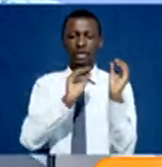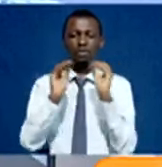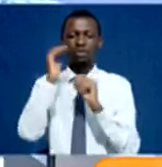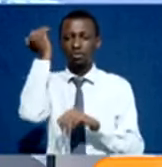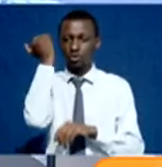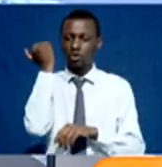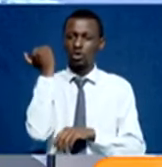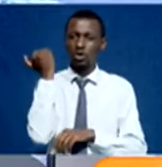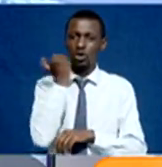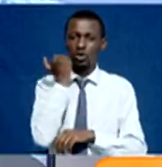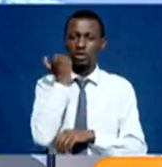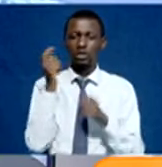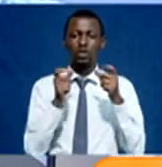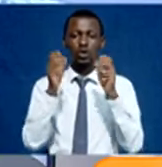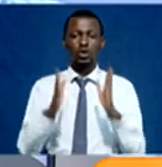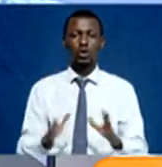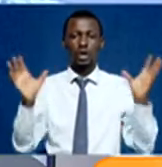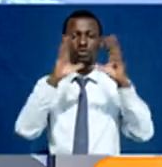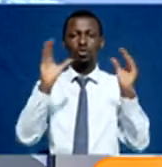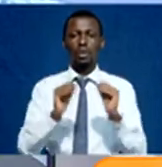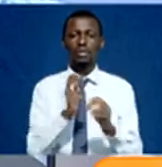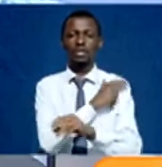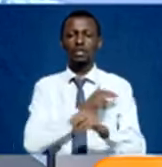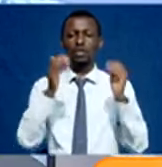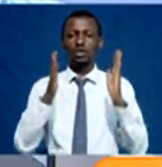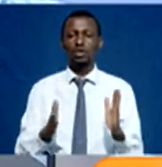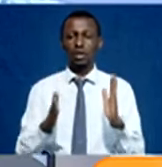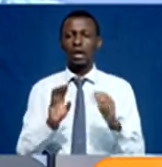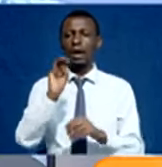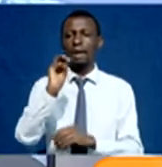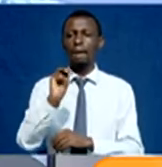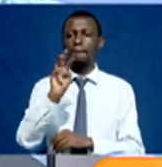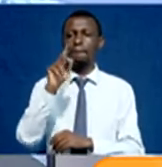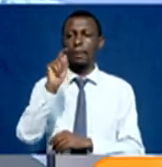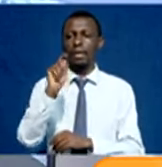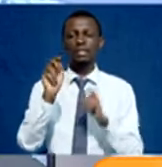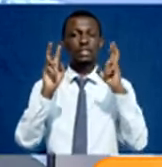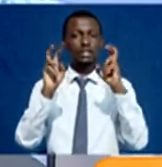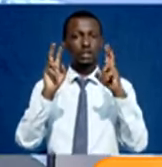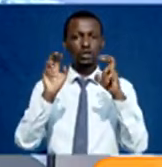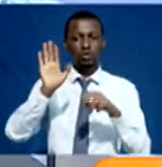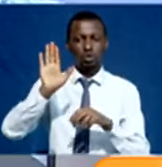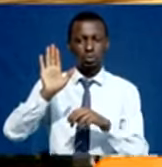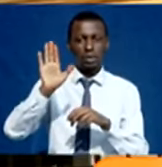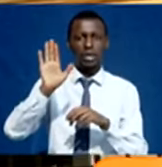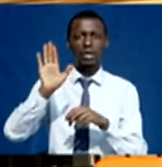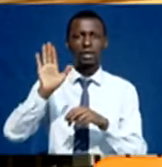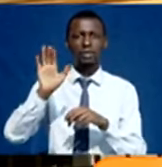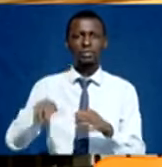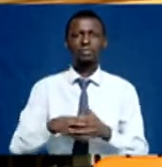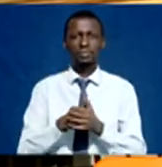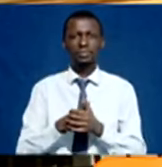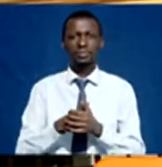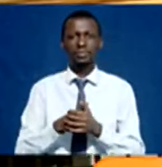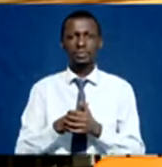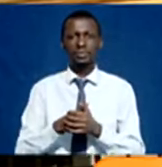or prosecuting the Controller of Budget, Dr. Margaret Nyakang’o, in any matter relating to her duties as COB. Justice